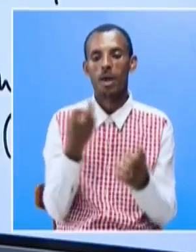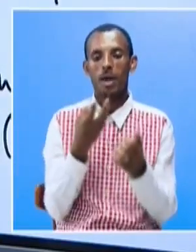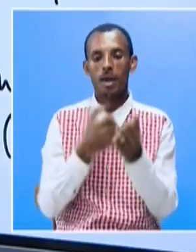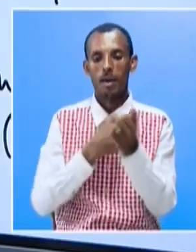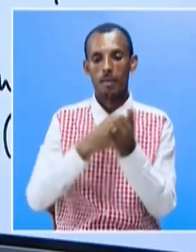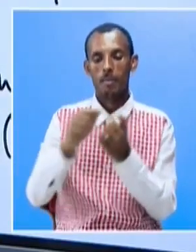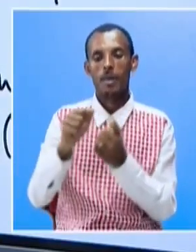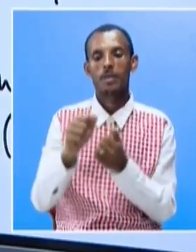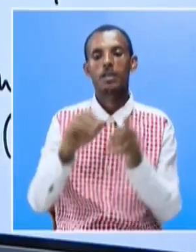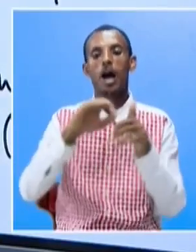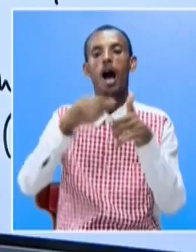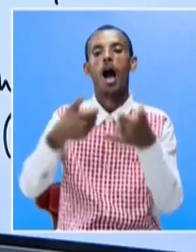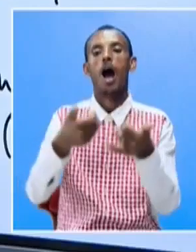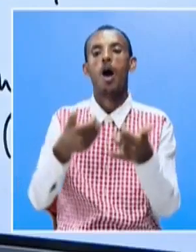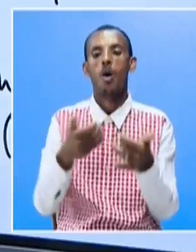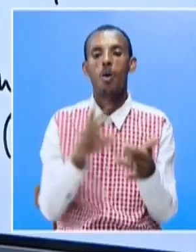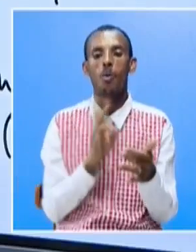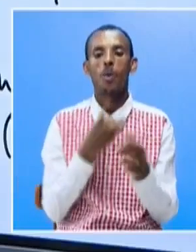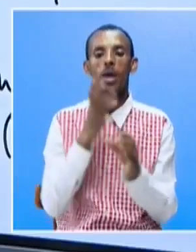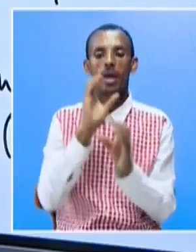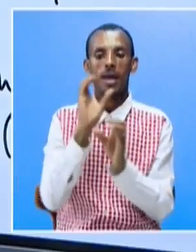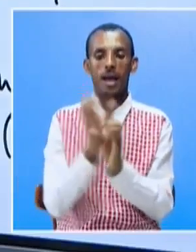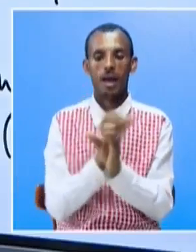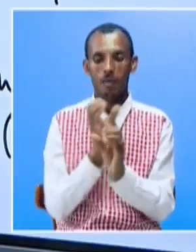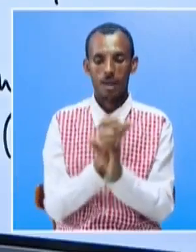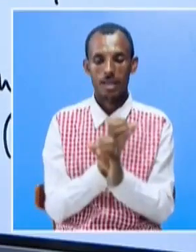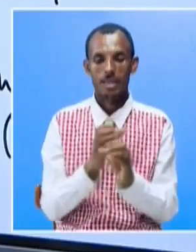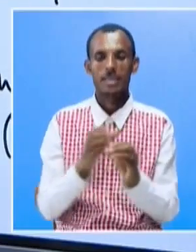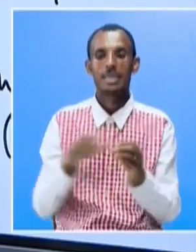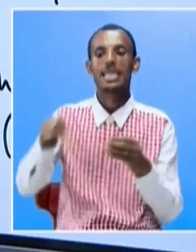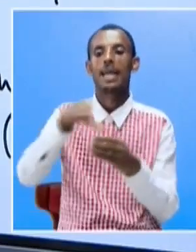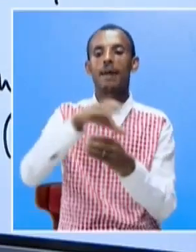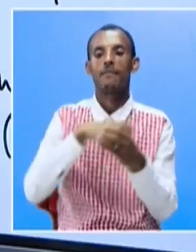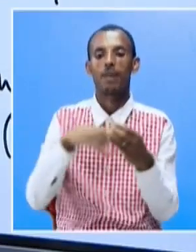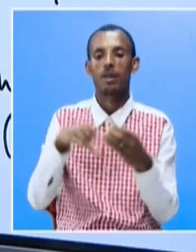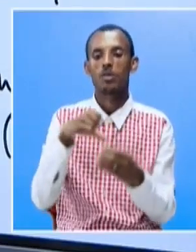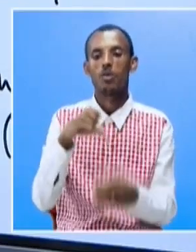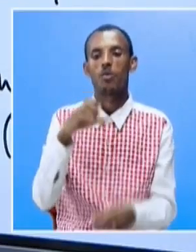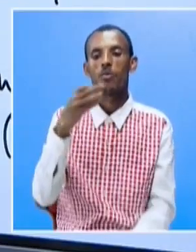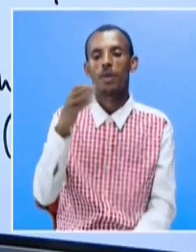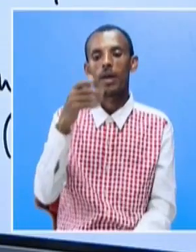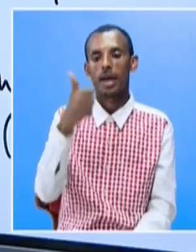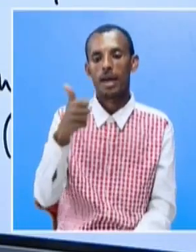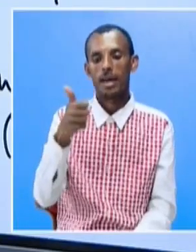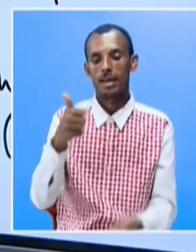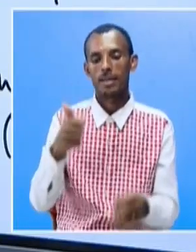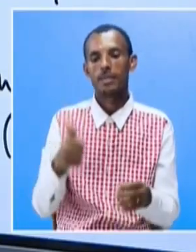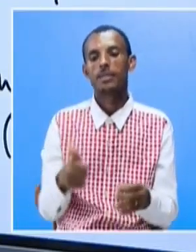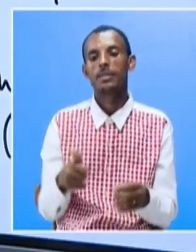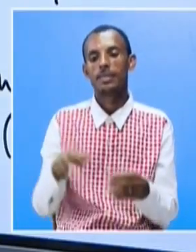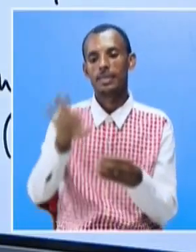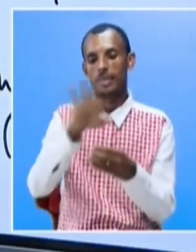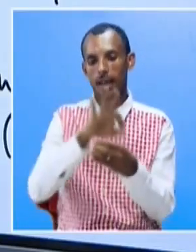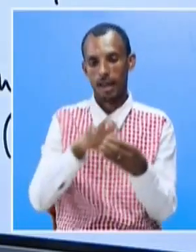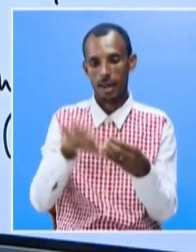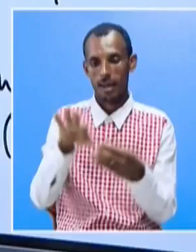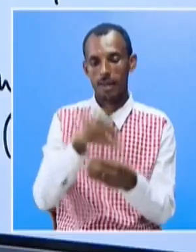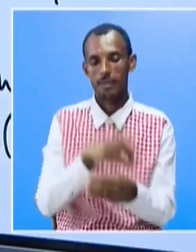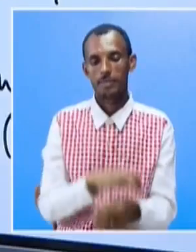to how do we calculate the circumference of a circle. Let's proceed to that.